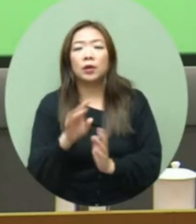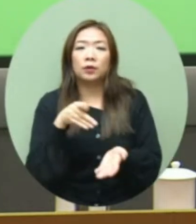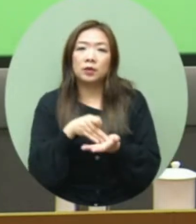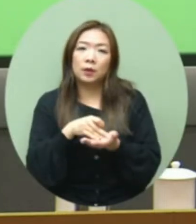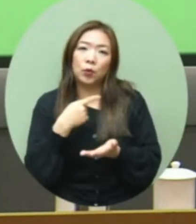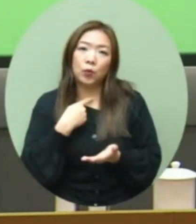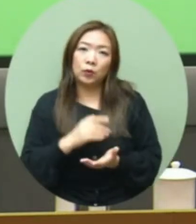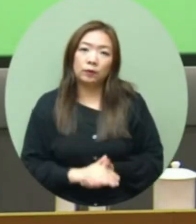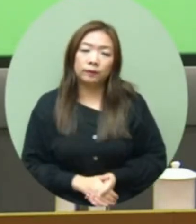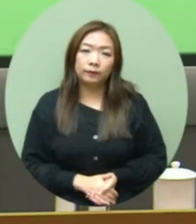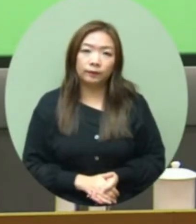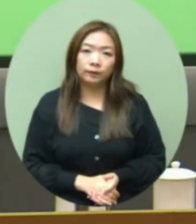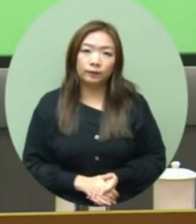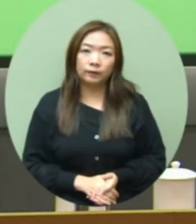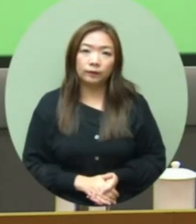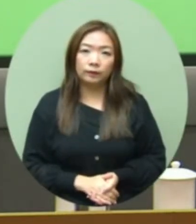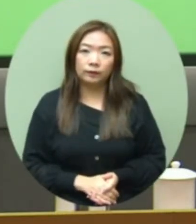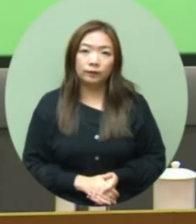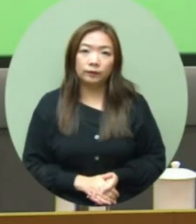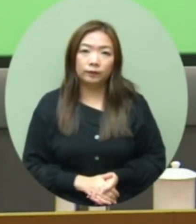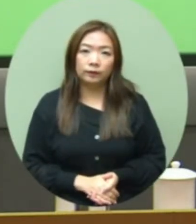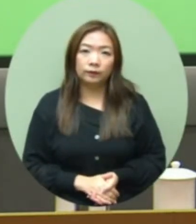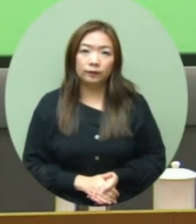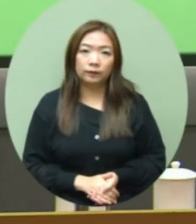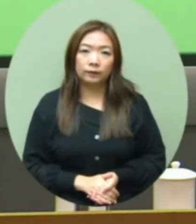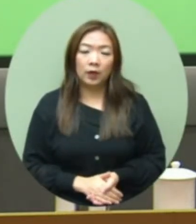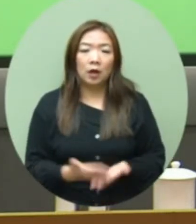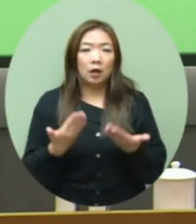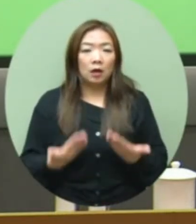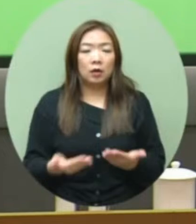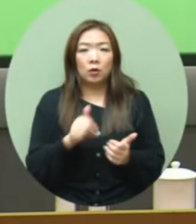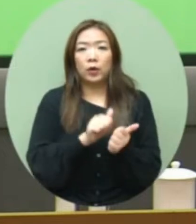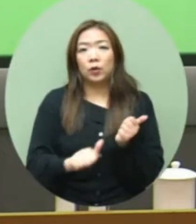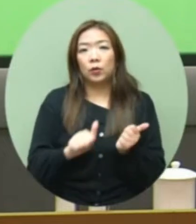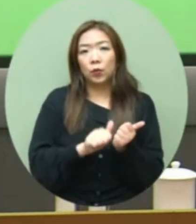that, other bureaus and departments will also get involved.